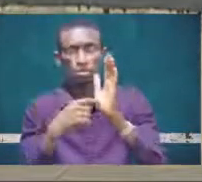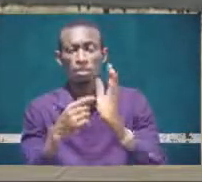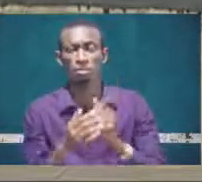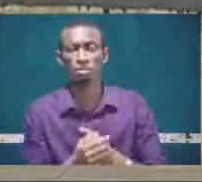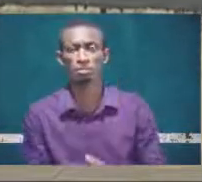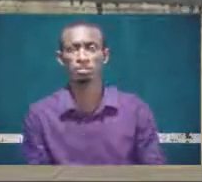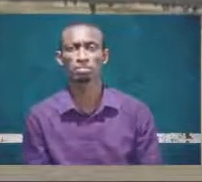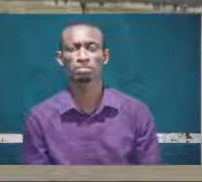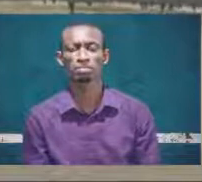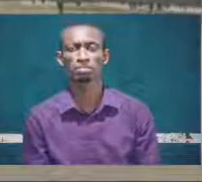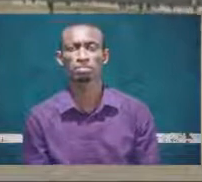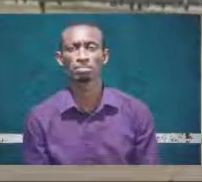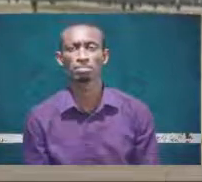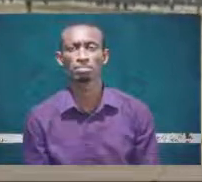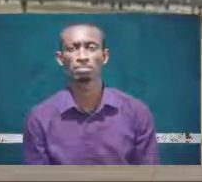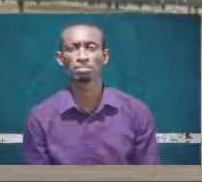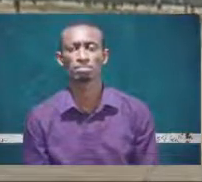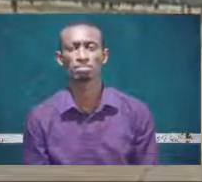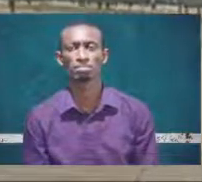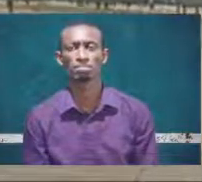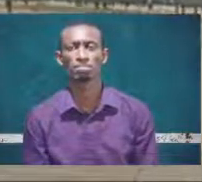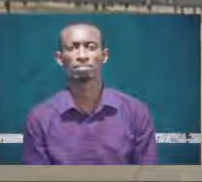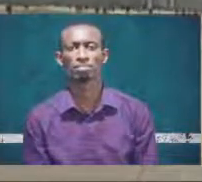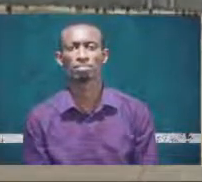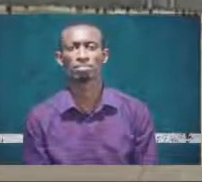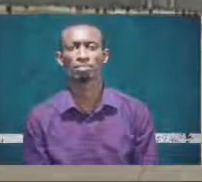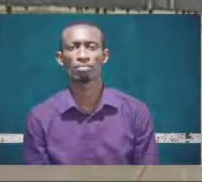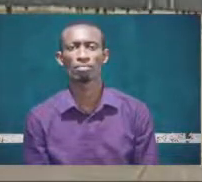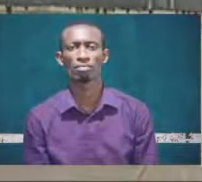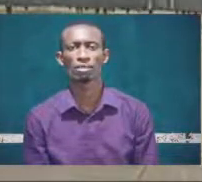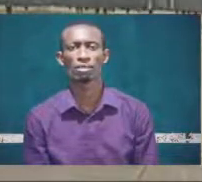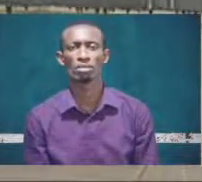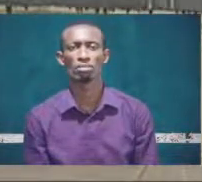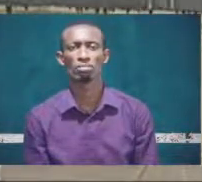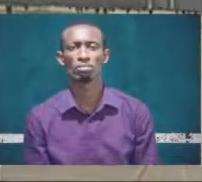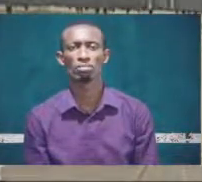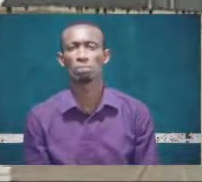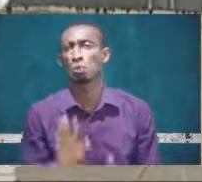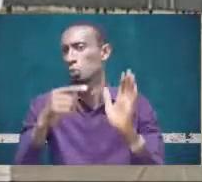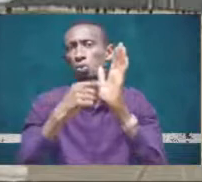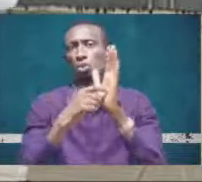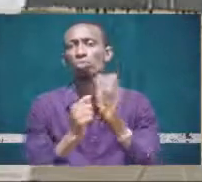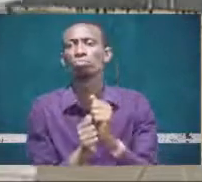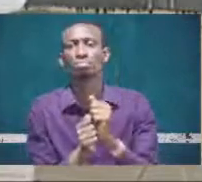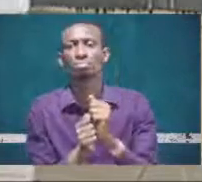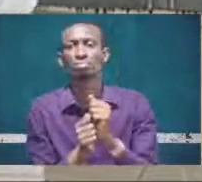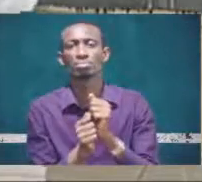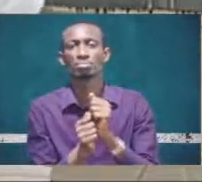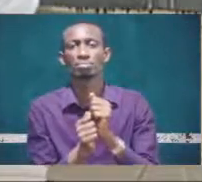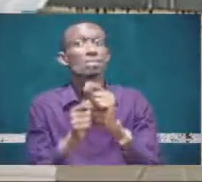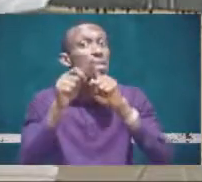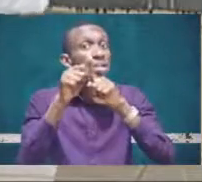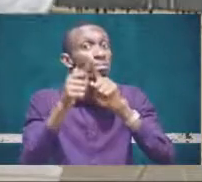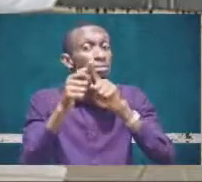of the substitutes? We can talk about maybe peas and beans. Peas